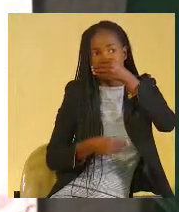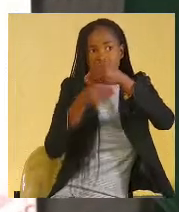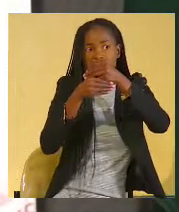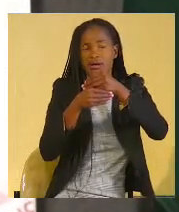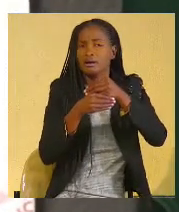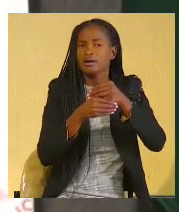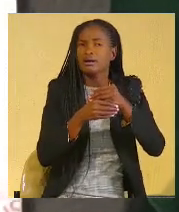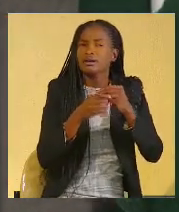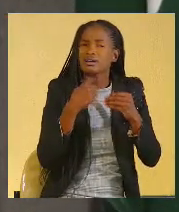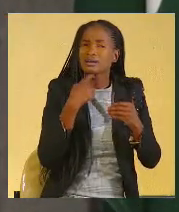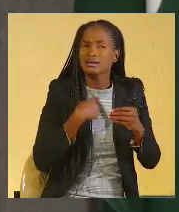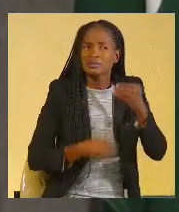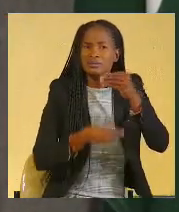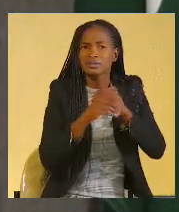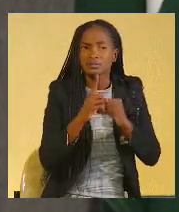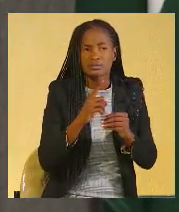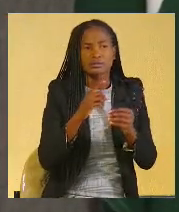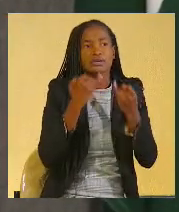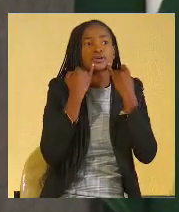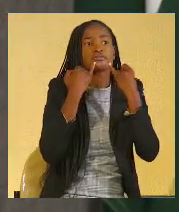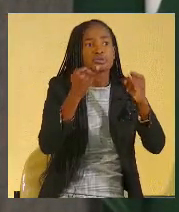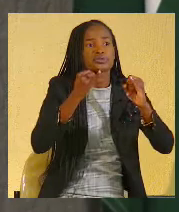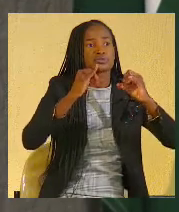with regards to fake news, that